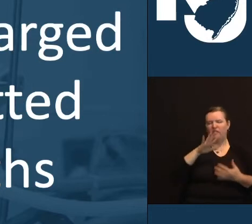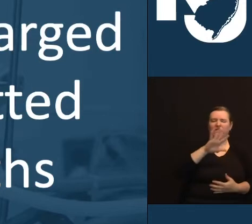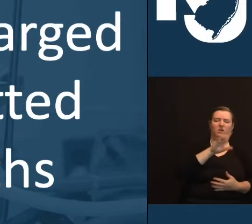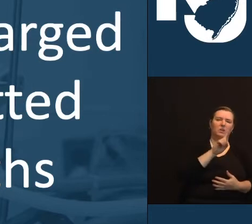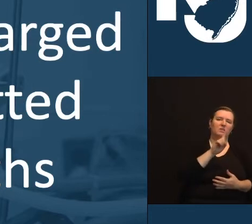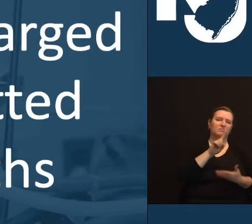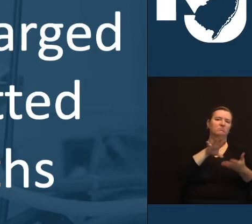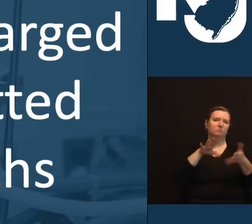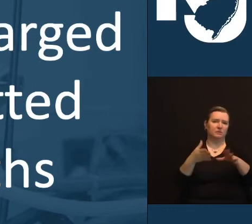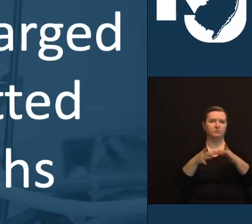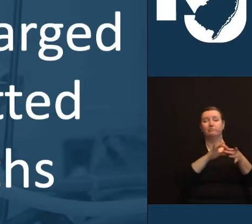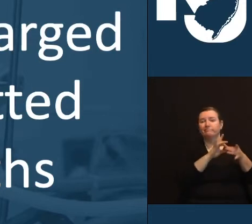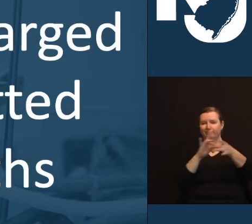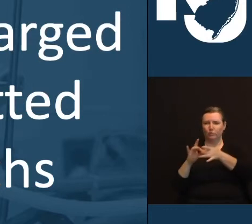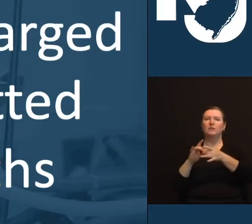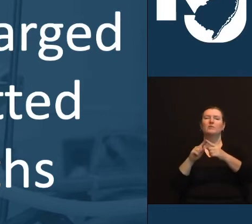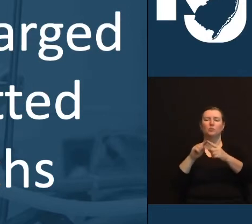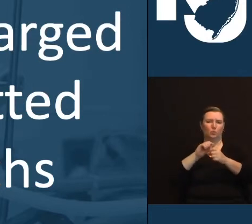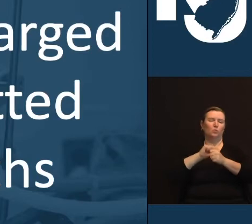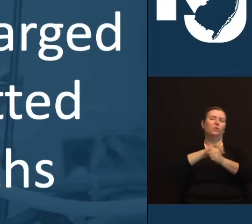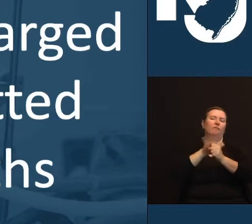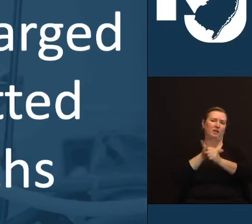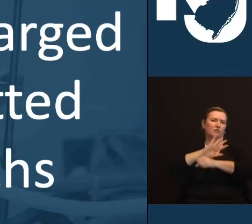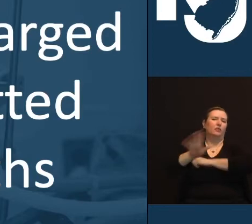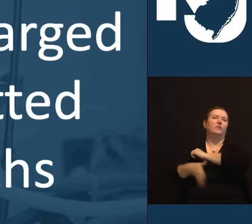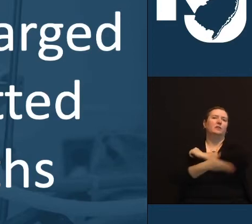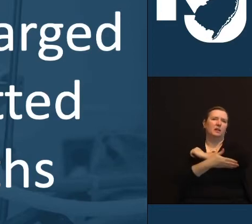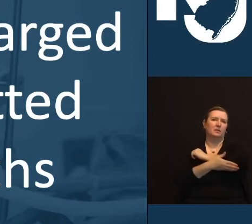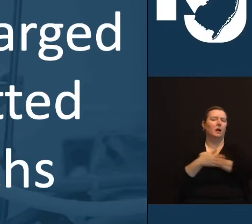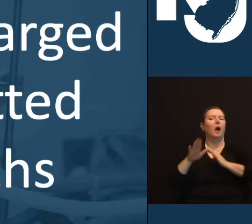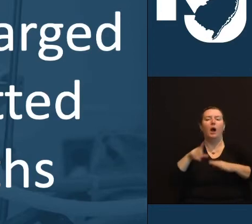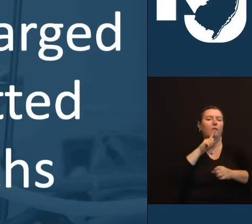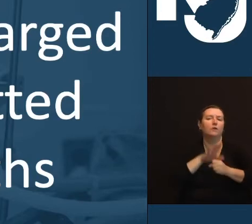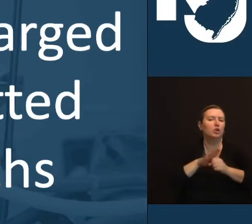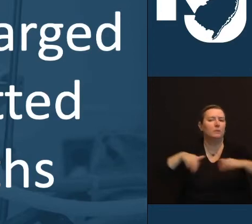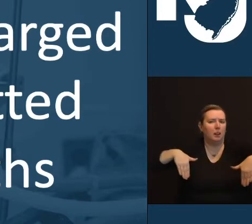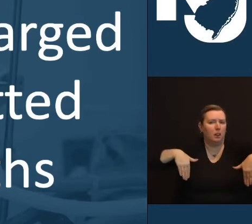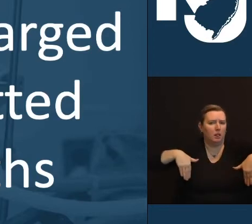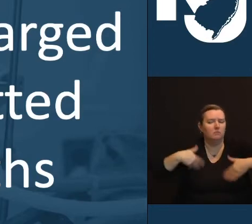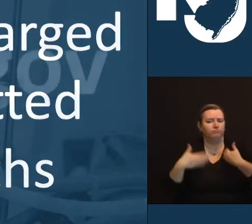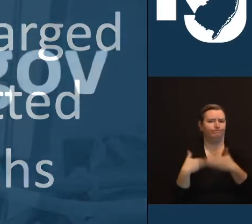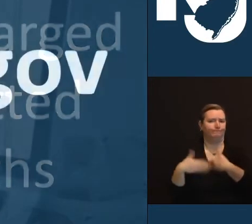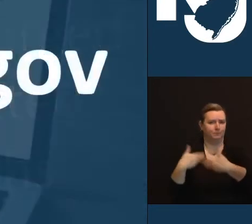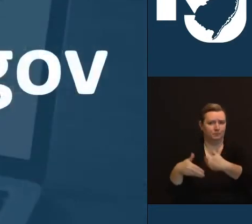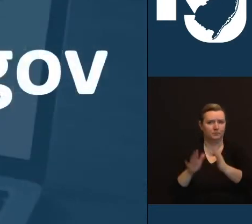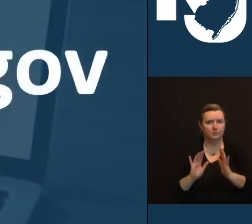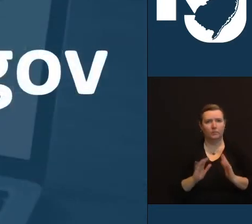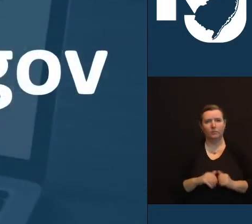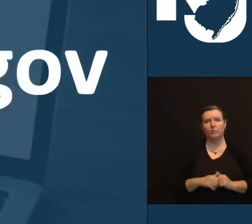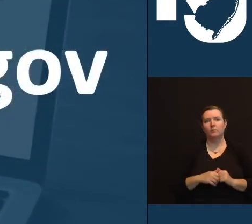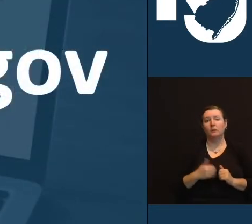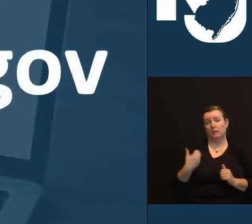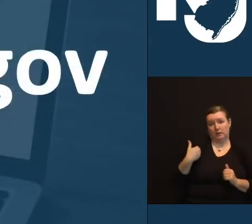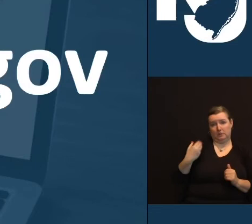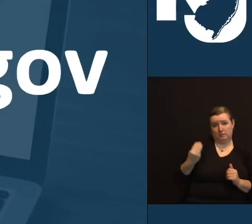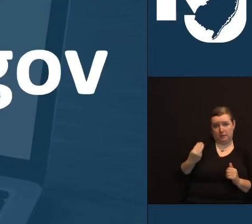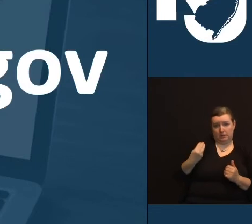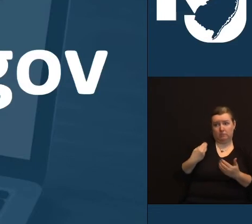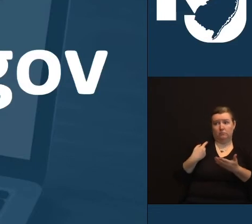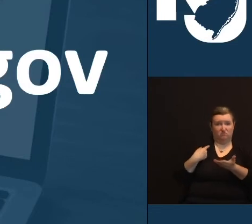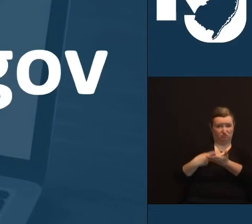COVID overnight. And again, these are not yet confirmed. As we discussed on Monday, the increasing numbers from our hospitals